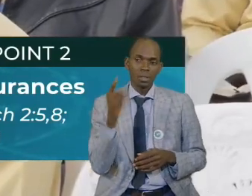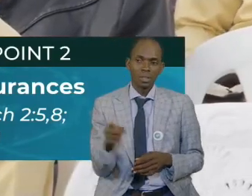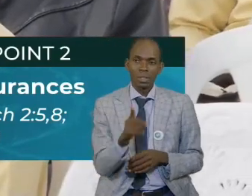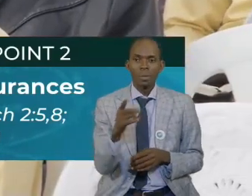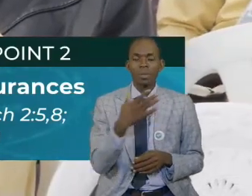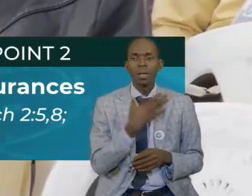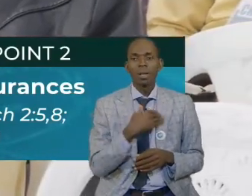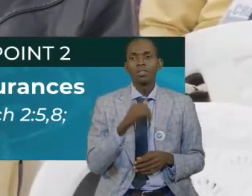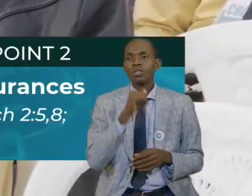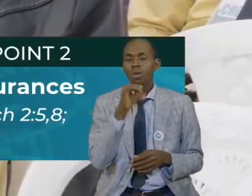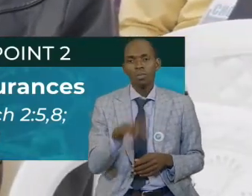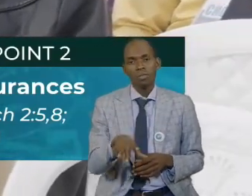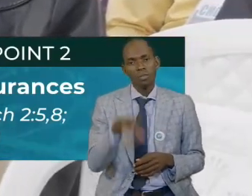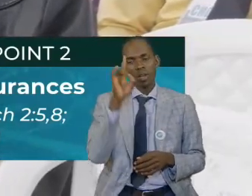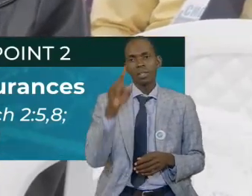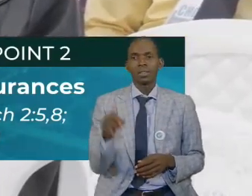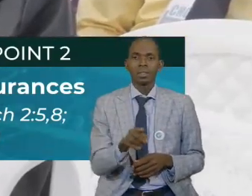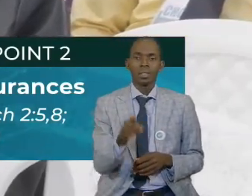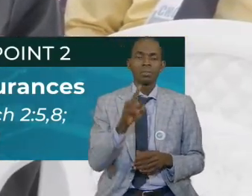them.